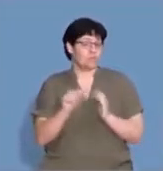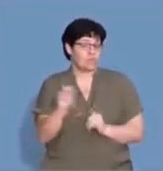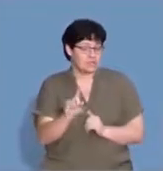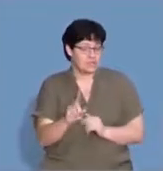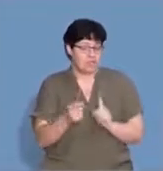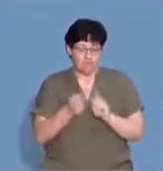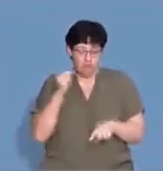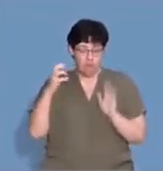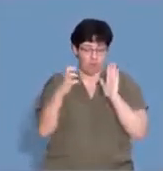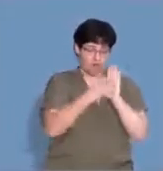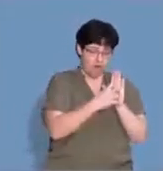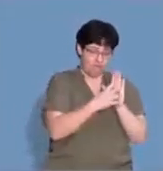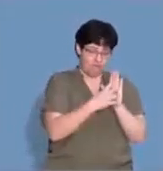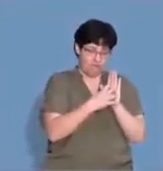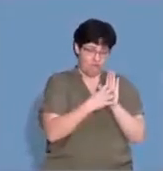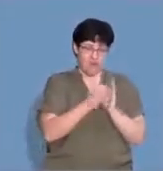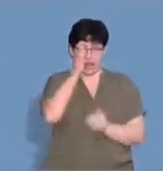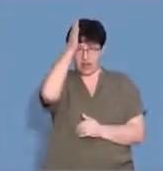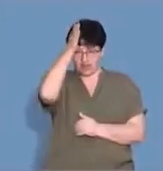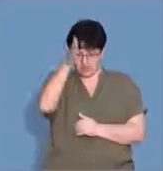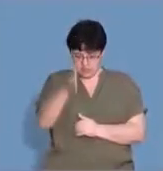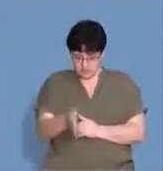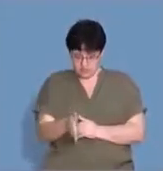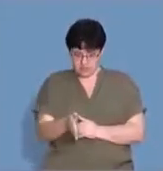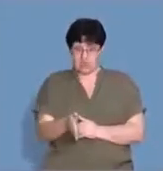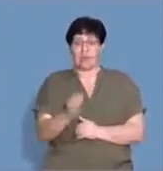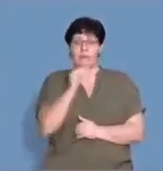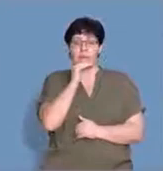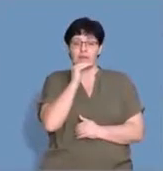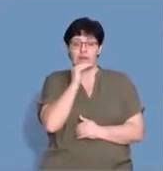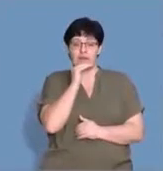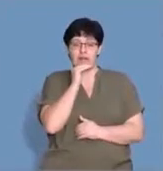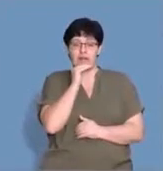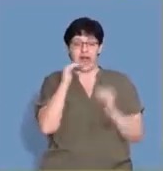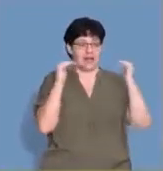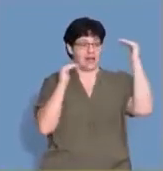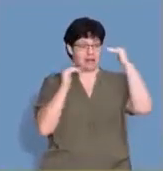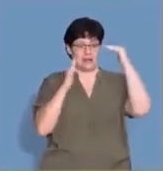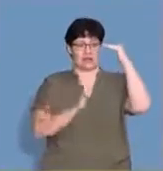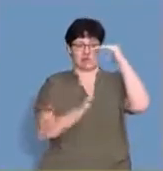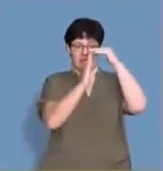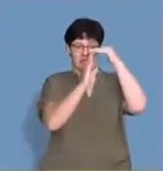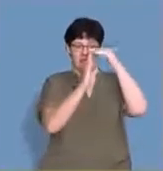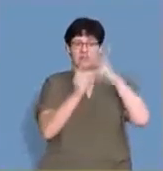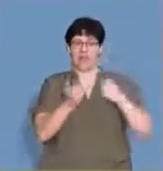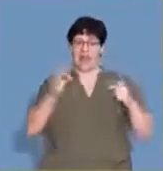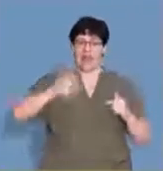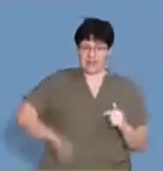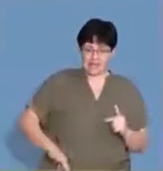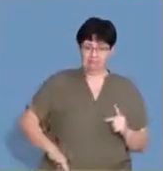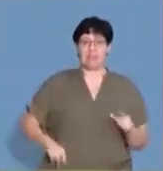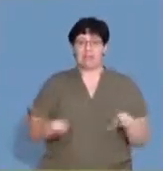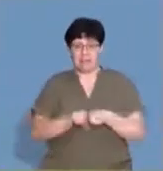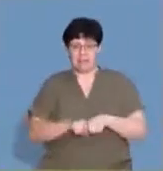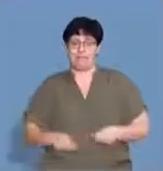go from the graph where it breaks even. That's where the 2 graphs are equal. Break even, your income is equal to